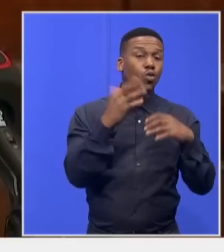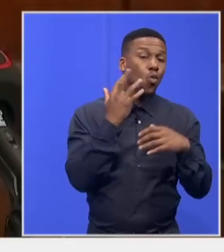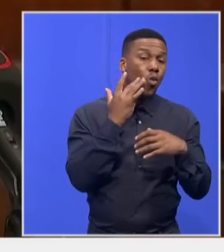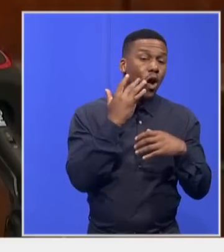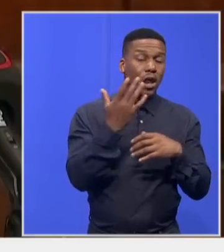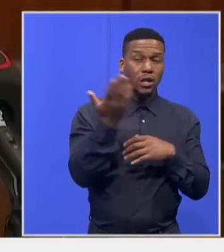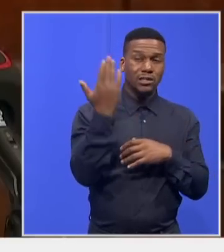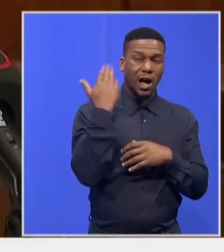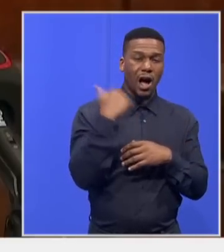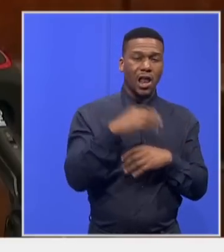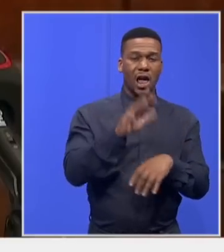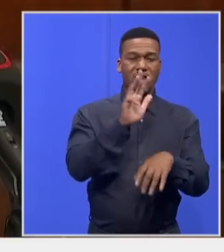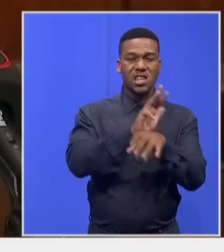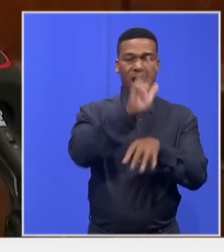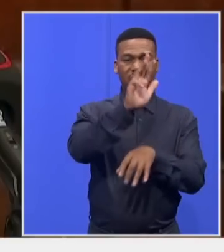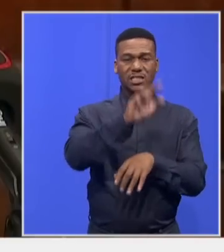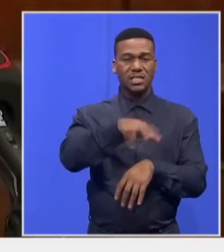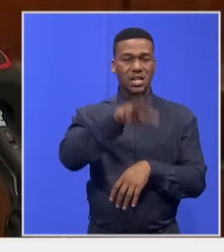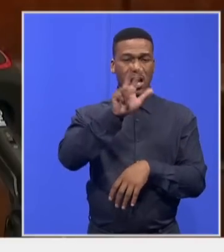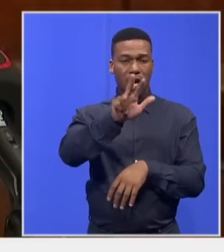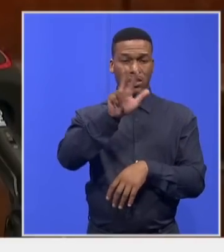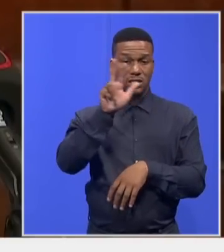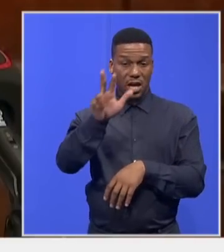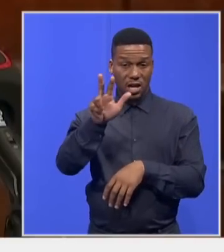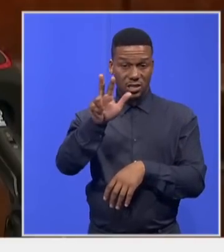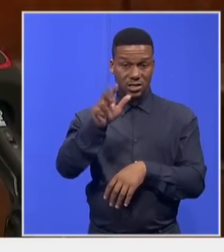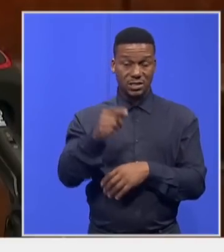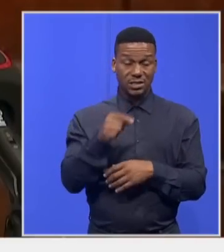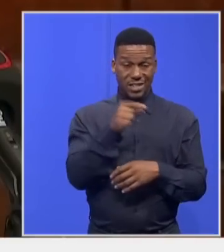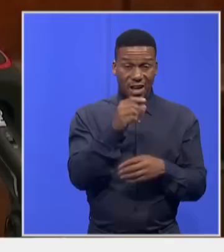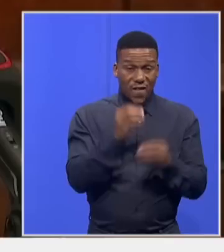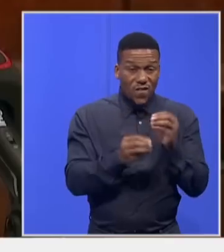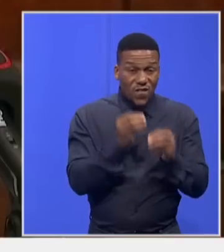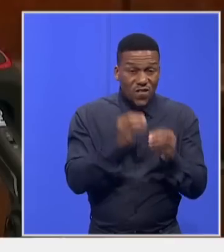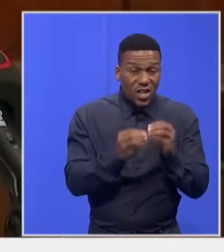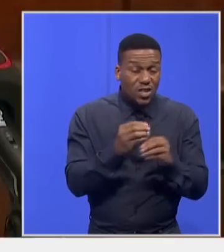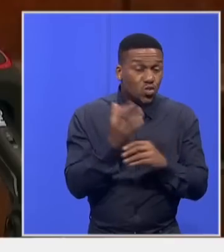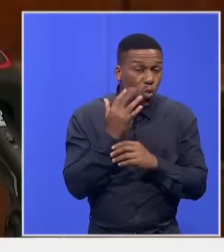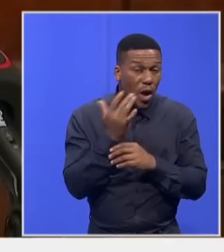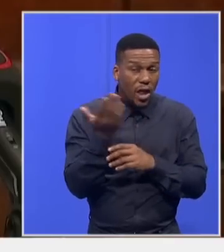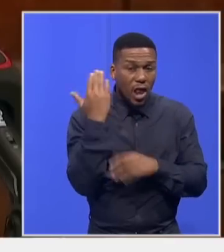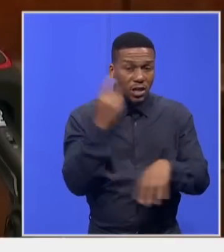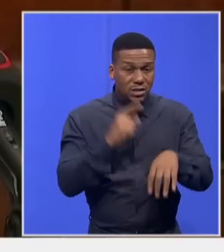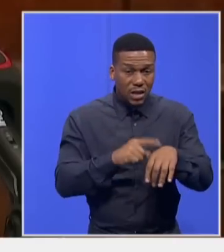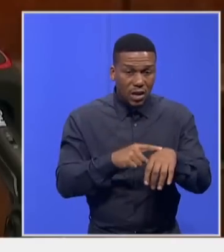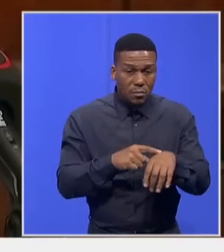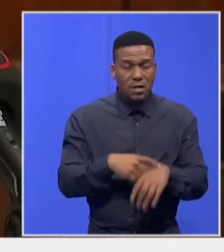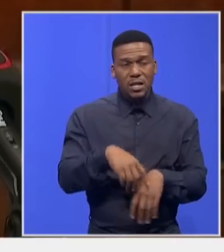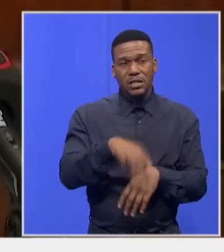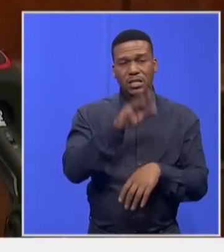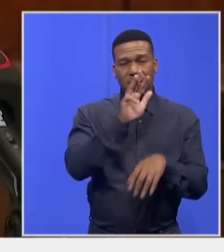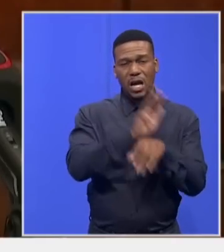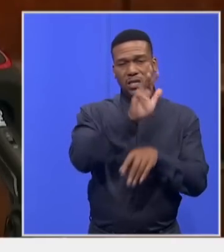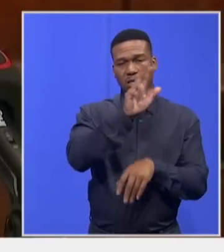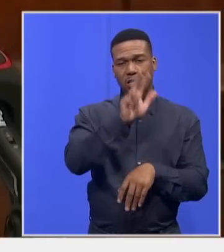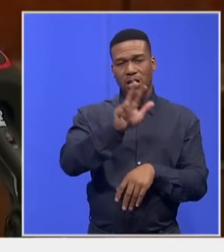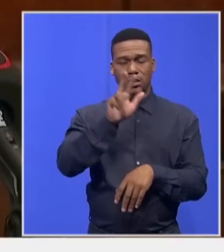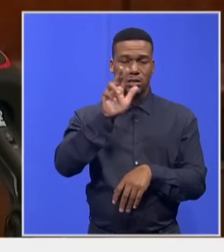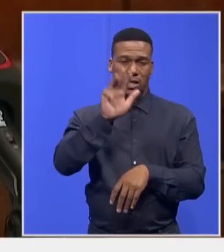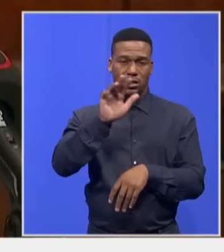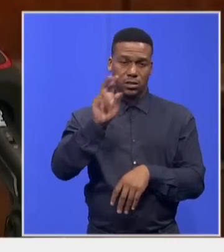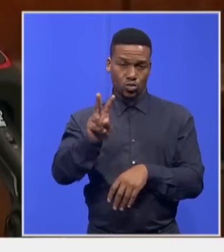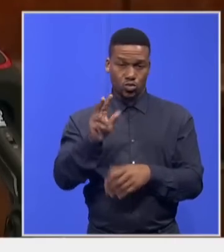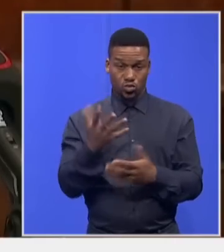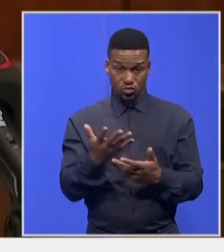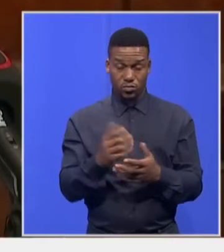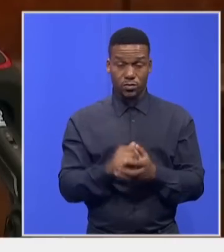in 1992. So Kendal is meant to give us about the installed capacity is 4,116